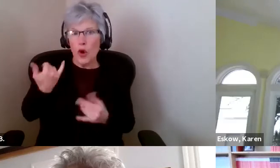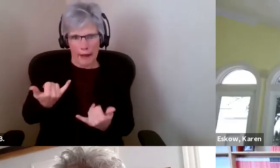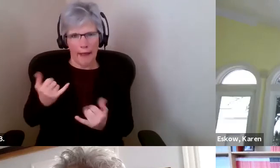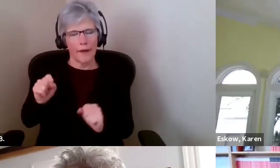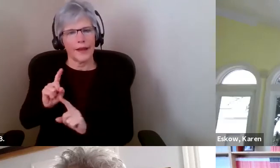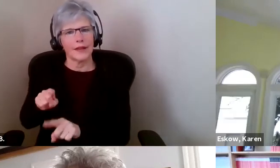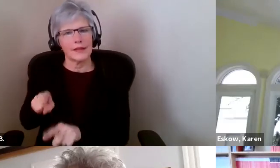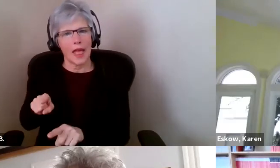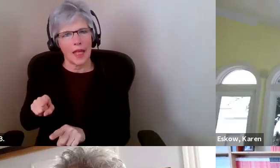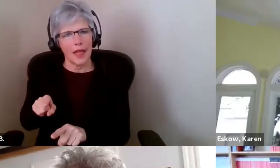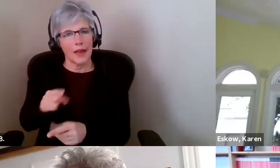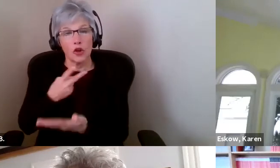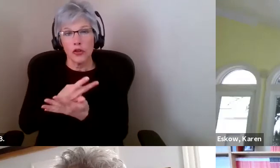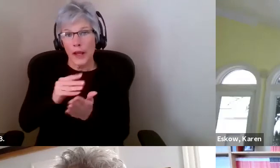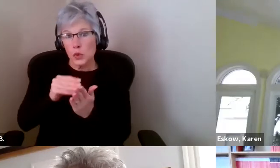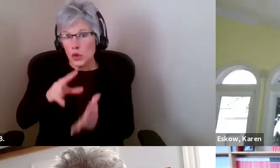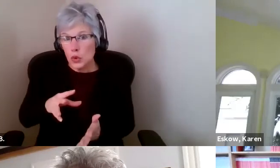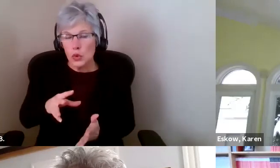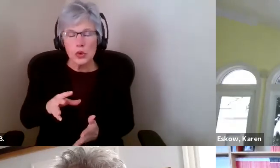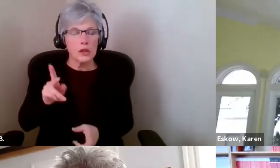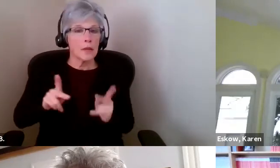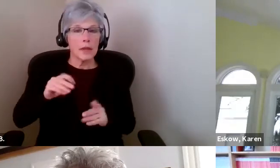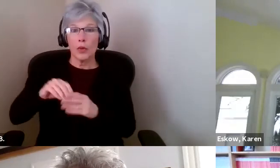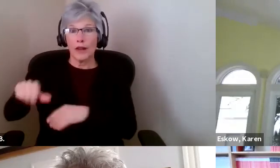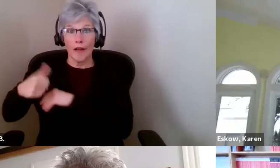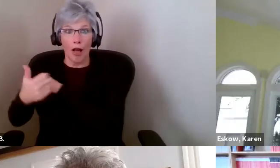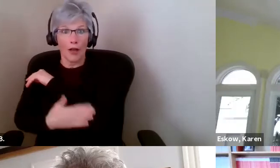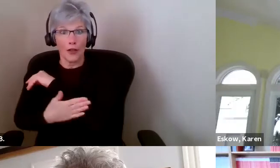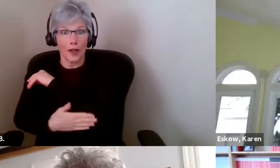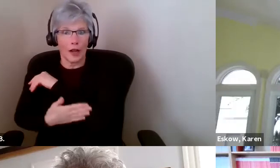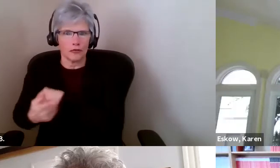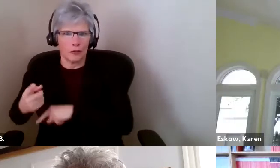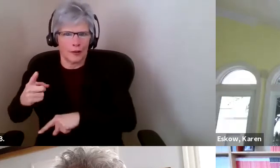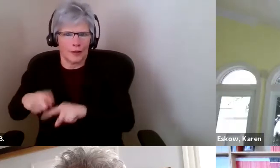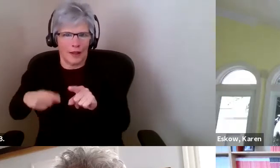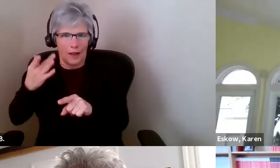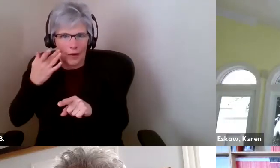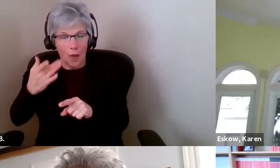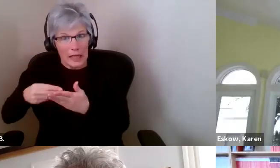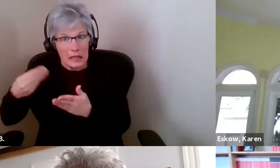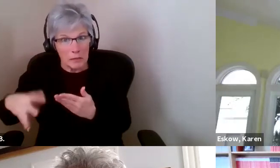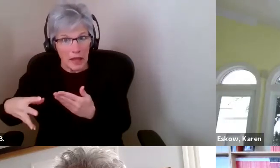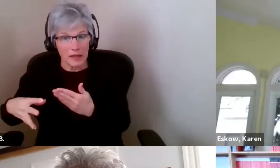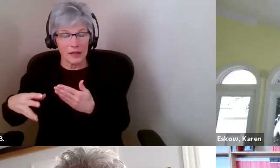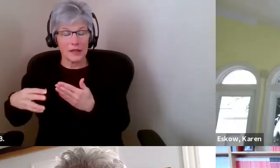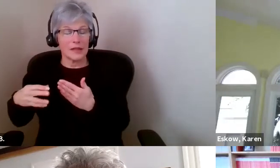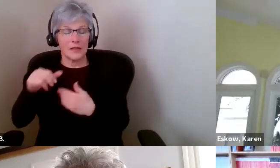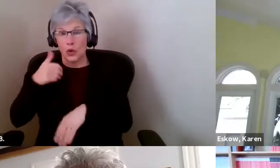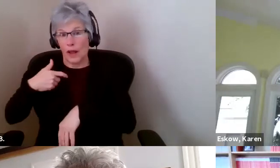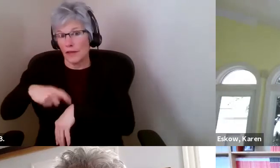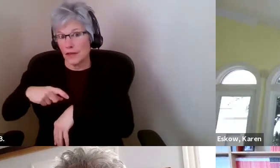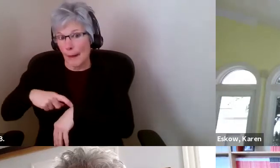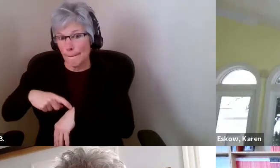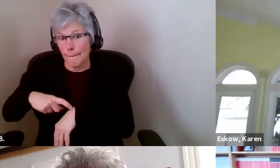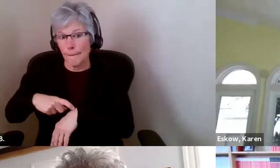people in other countries who you know, just can't because it's too expensive or they don't have time. People in this country, especially junior faculty